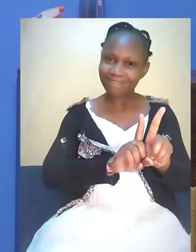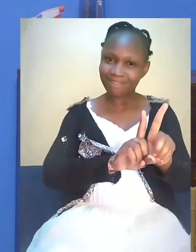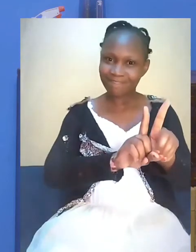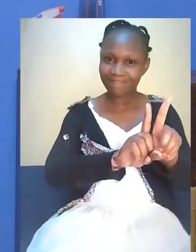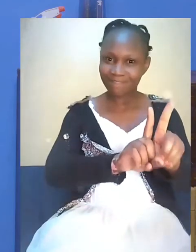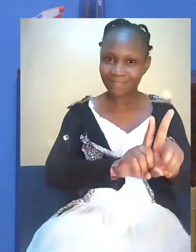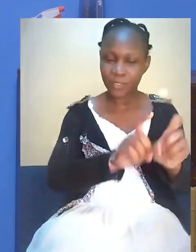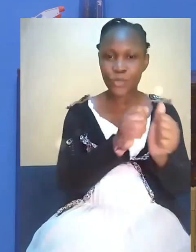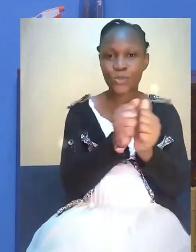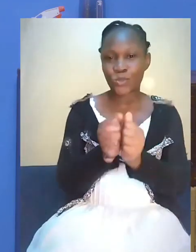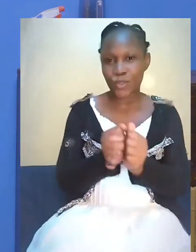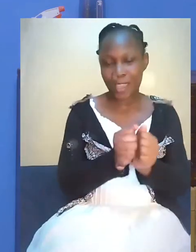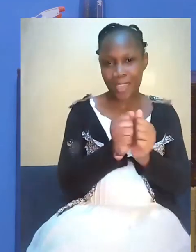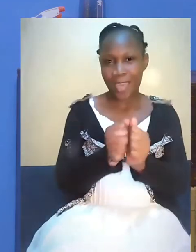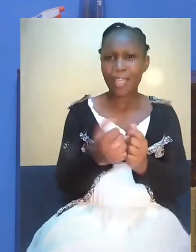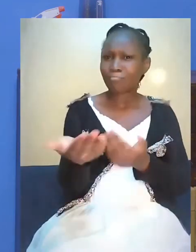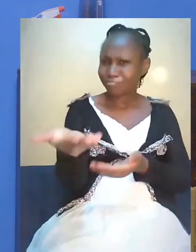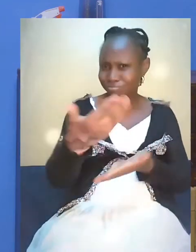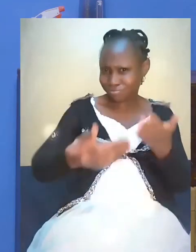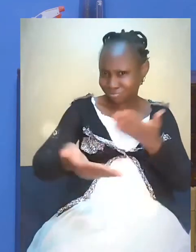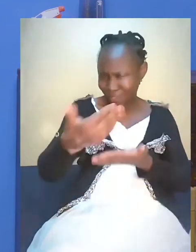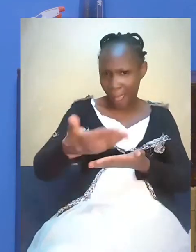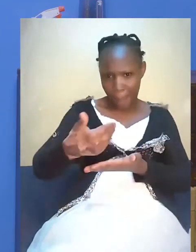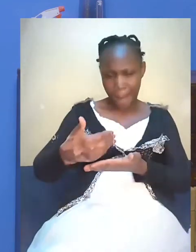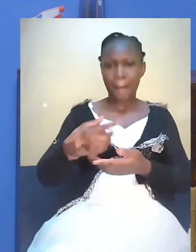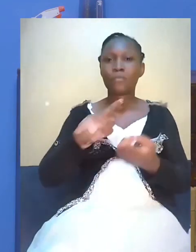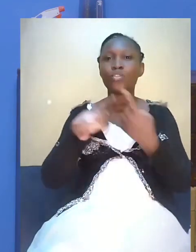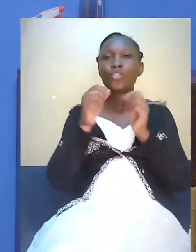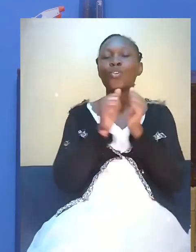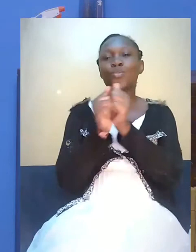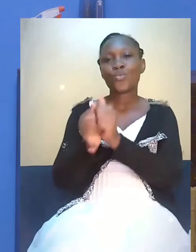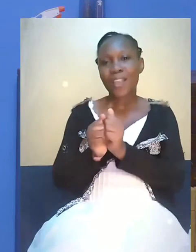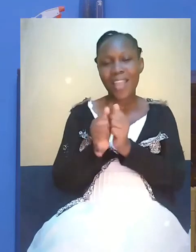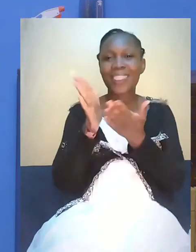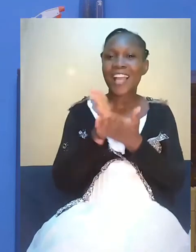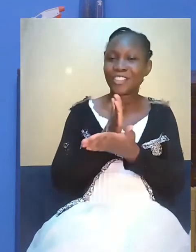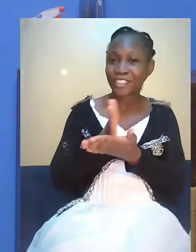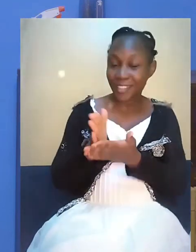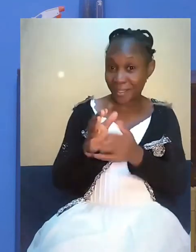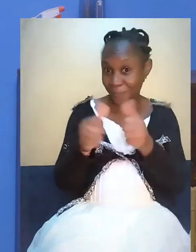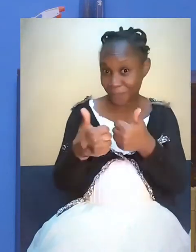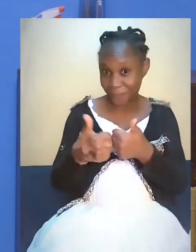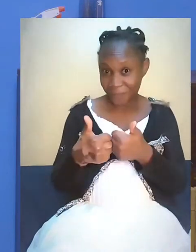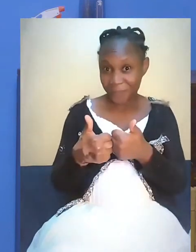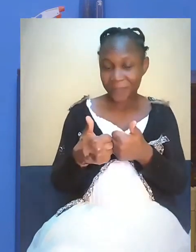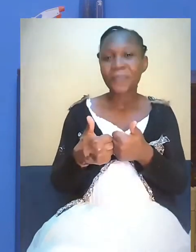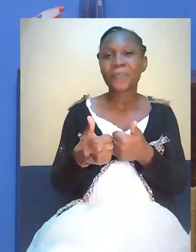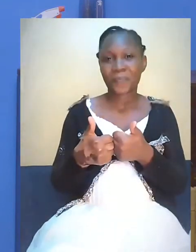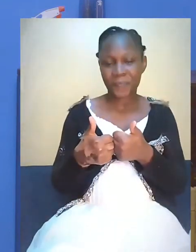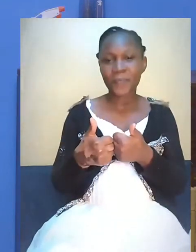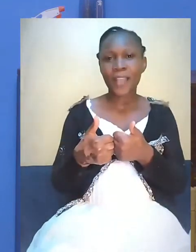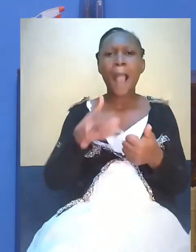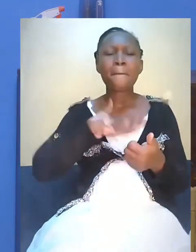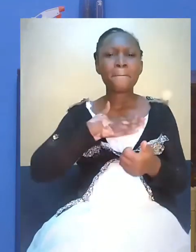Make it your safe space. Come speak to us. Let's share. Let's speak. Let's see what we can do with each other. Yeah. So my